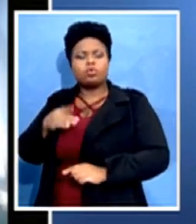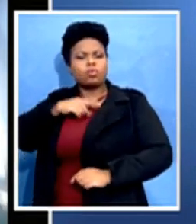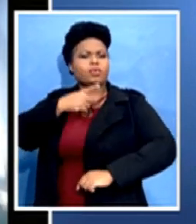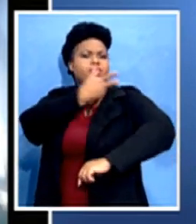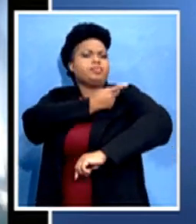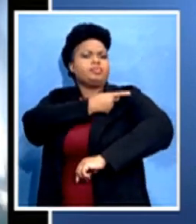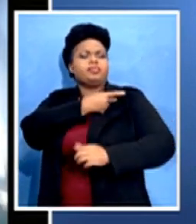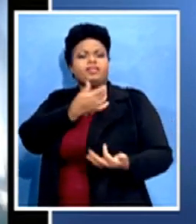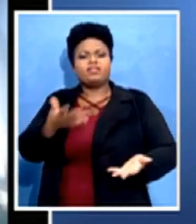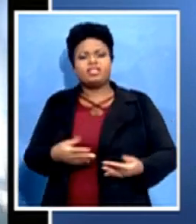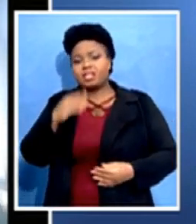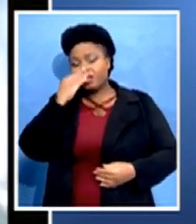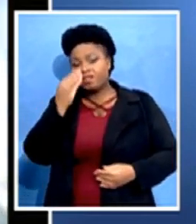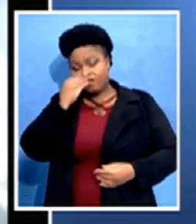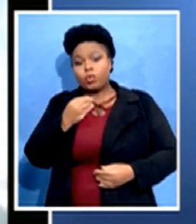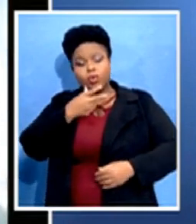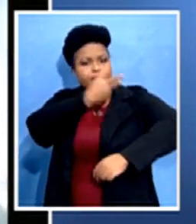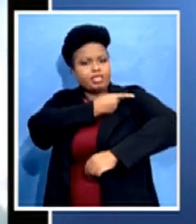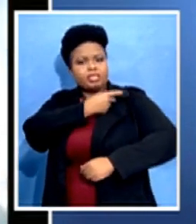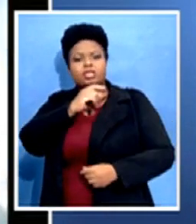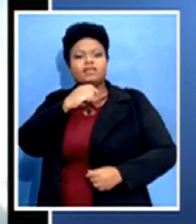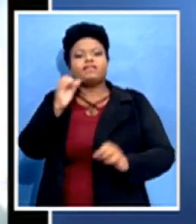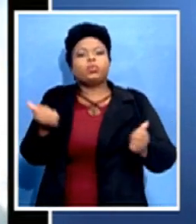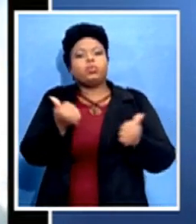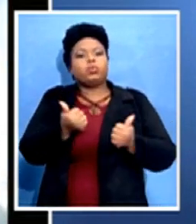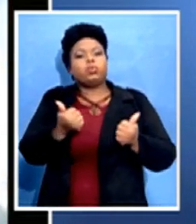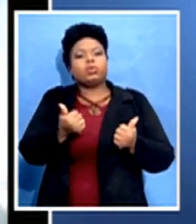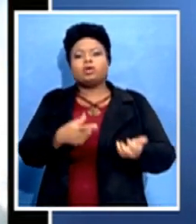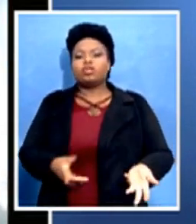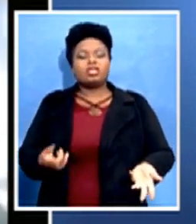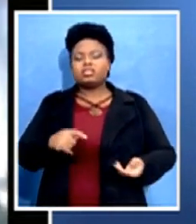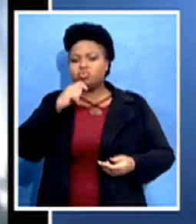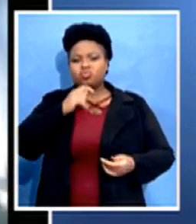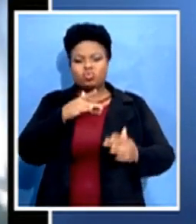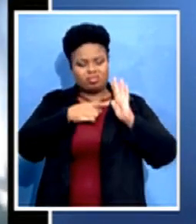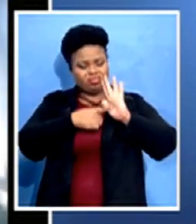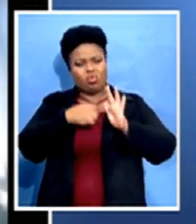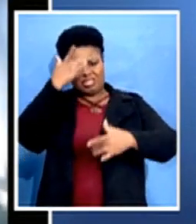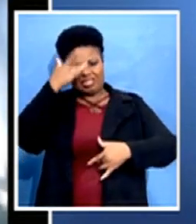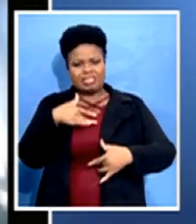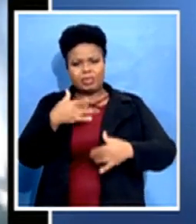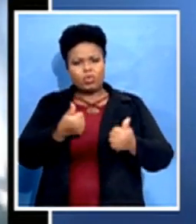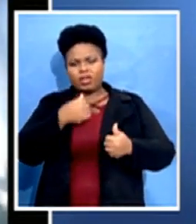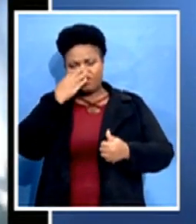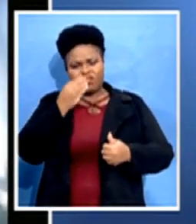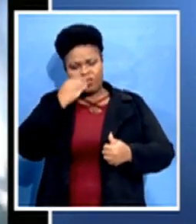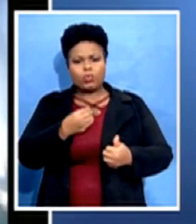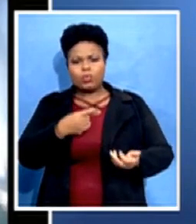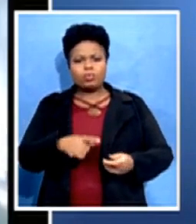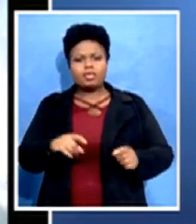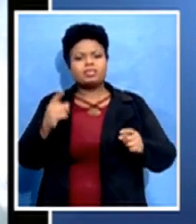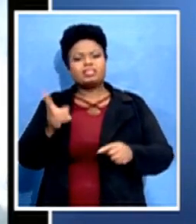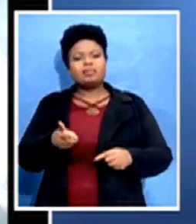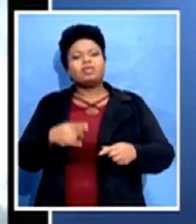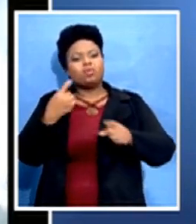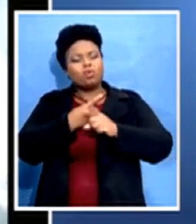vaccine, if you already have symptoms, or you have flu, even though you don't have symptoms, but you get a flu vaccine, you are just going to